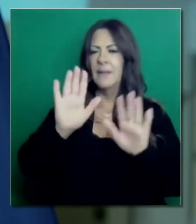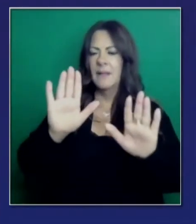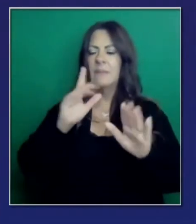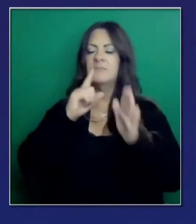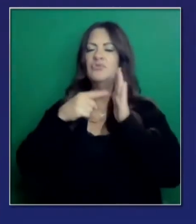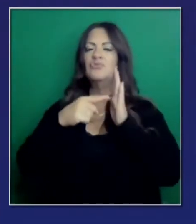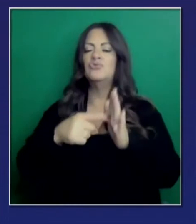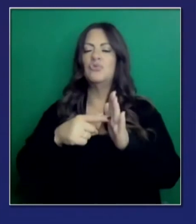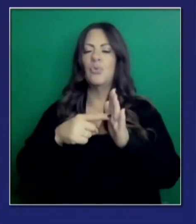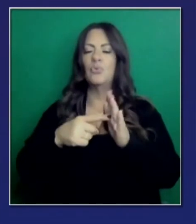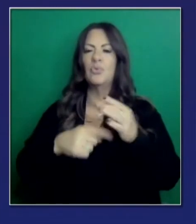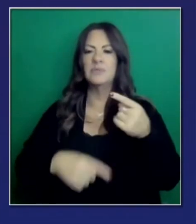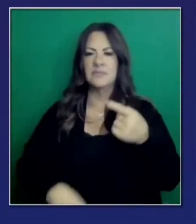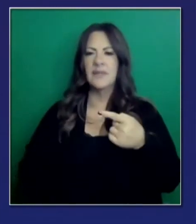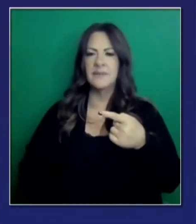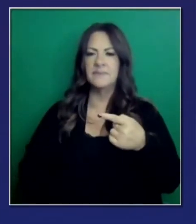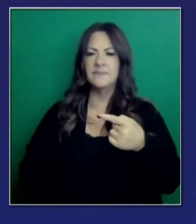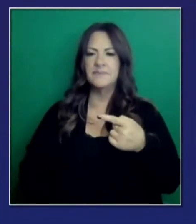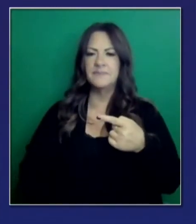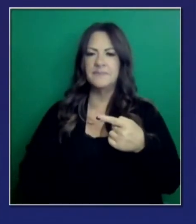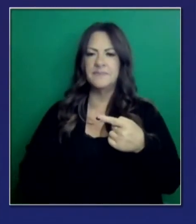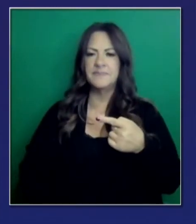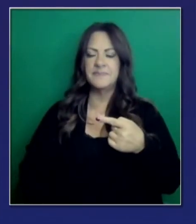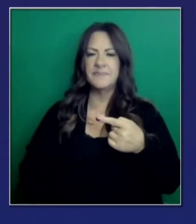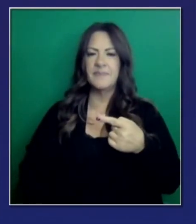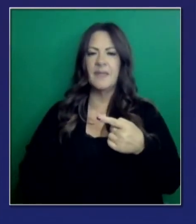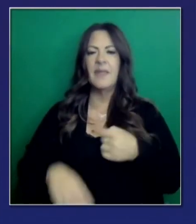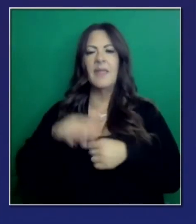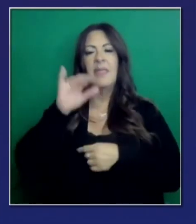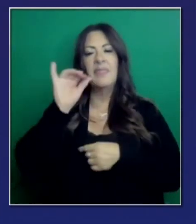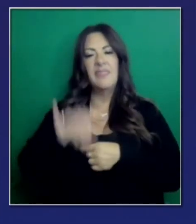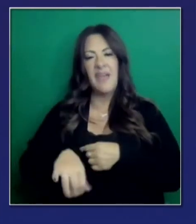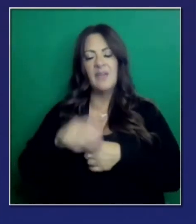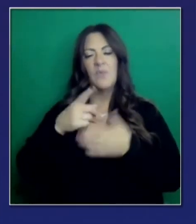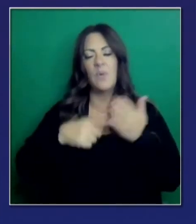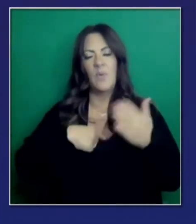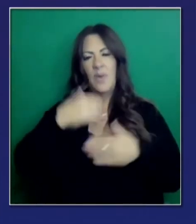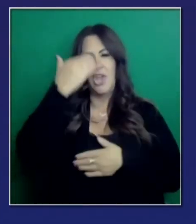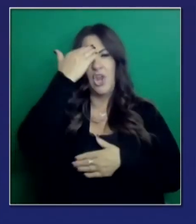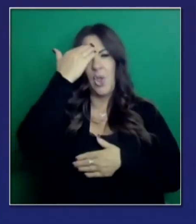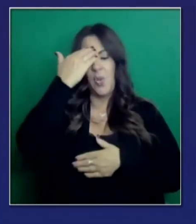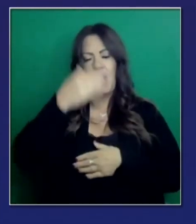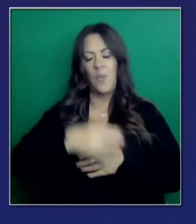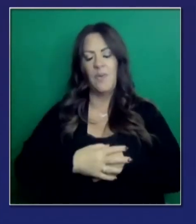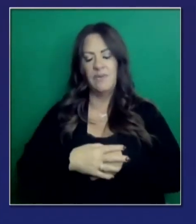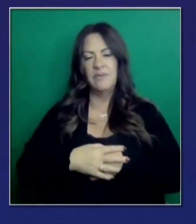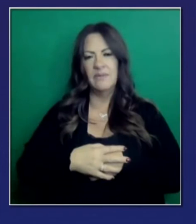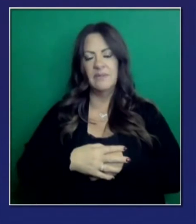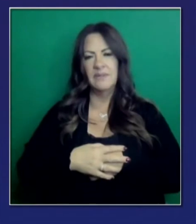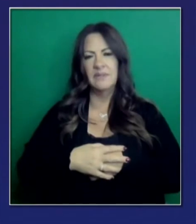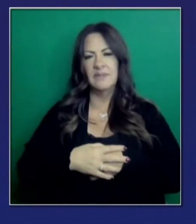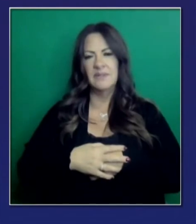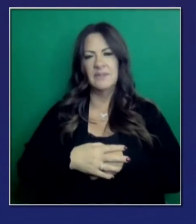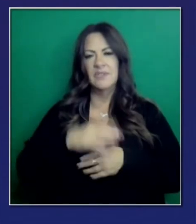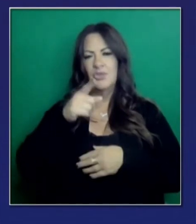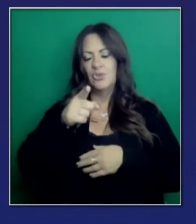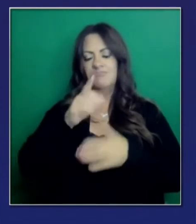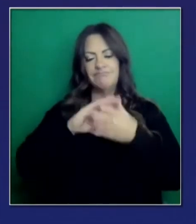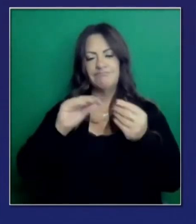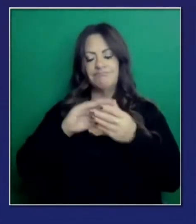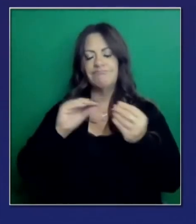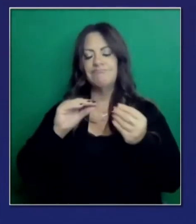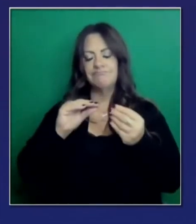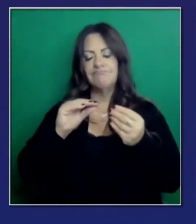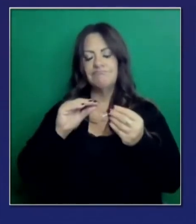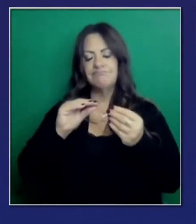part of your question, the issue of the variants. Here's what we know about variants in the state of California. You have highlighted, and we appreciate